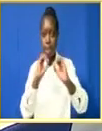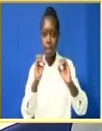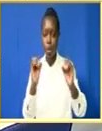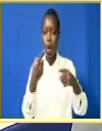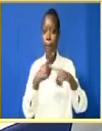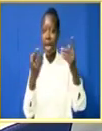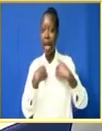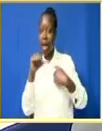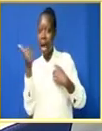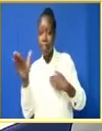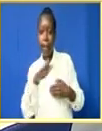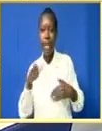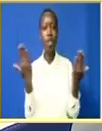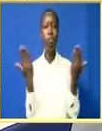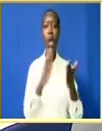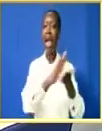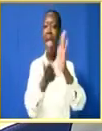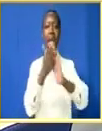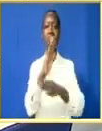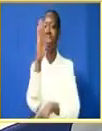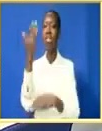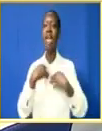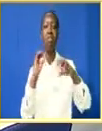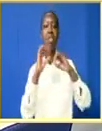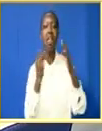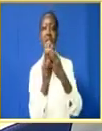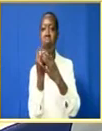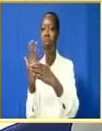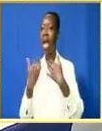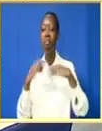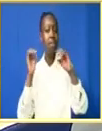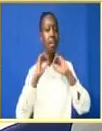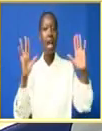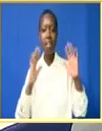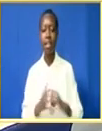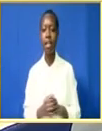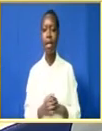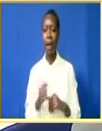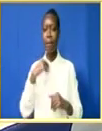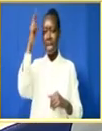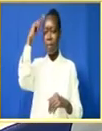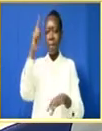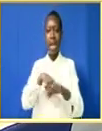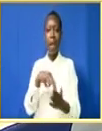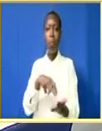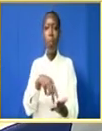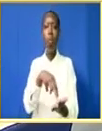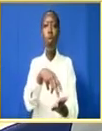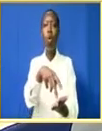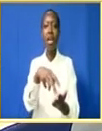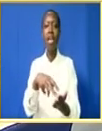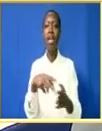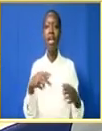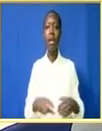mm-hmm, I was walking by. And I came across a certain field. Mm-hmm. Pupils were